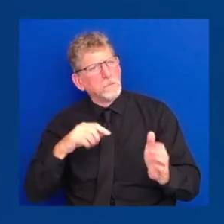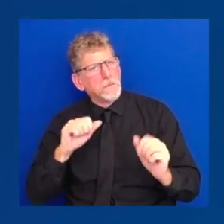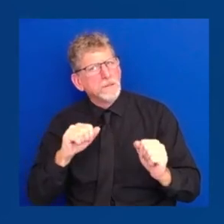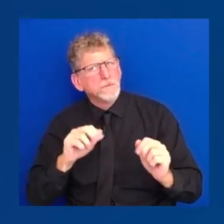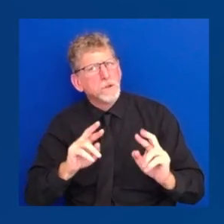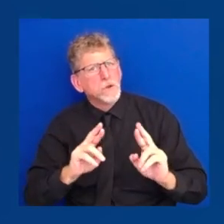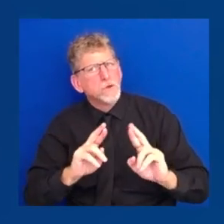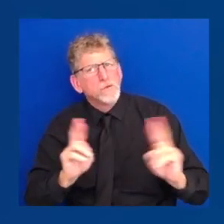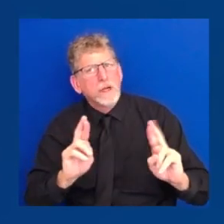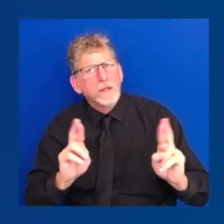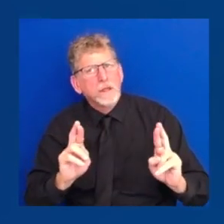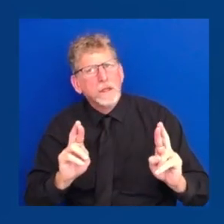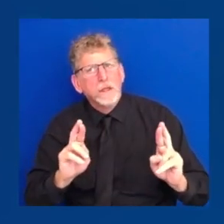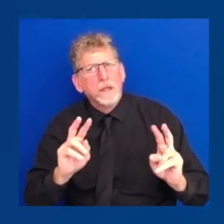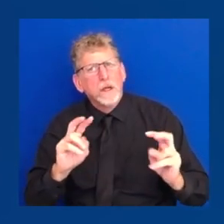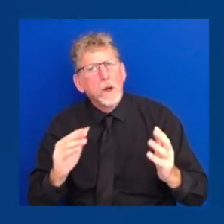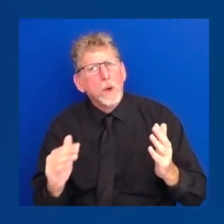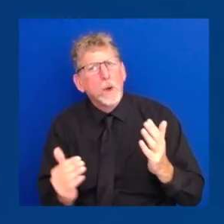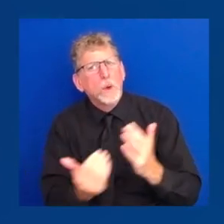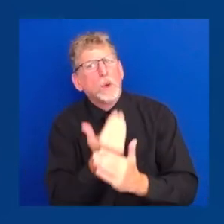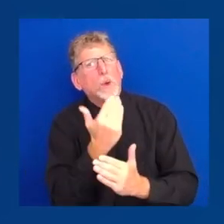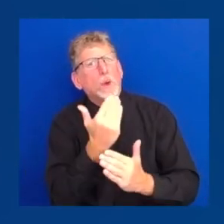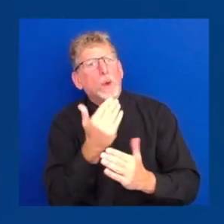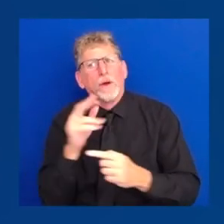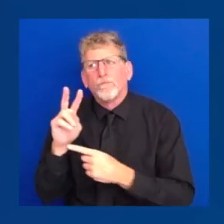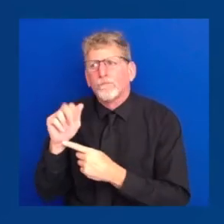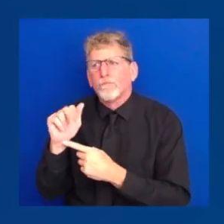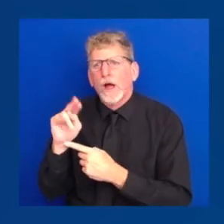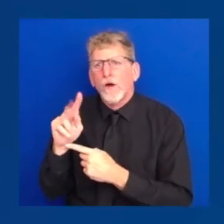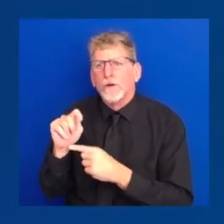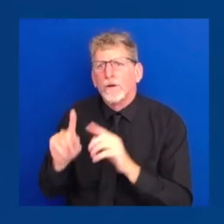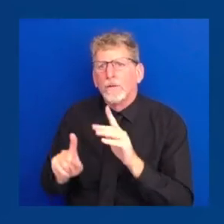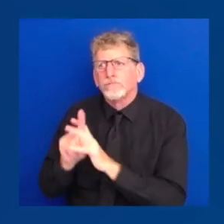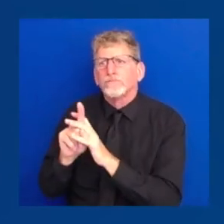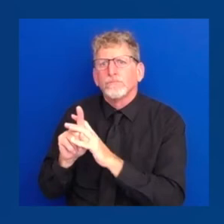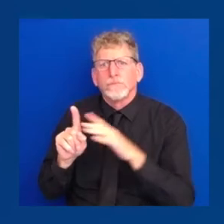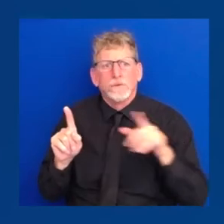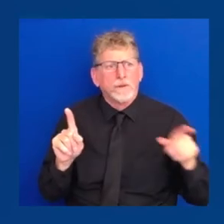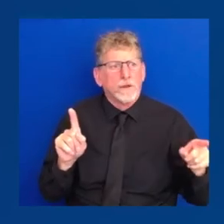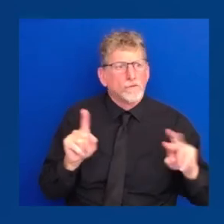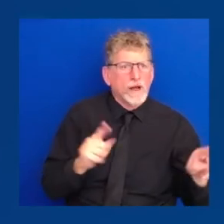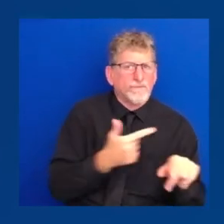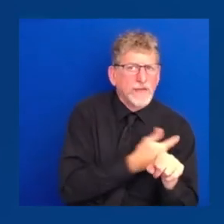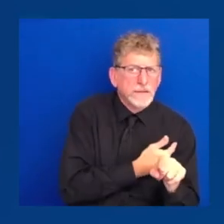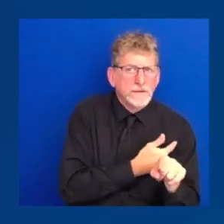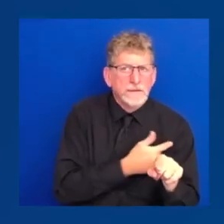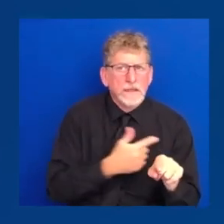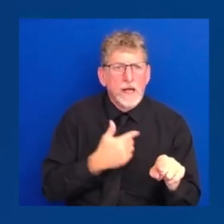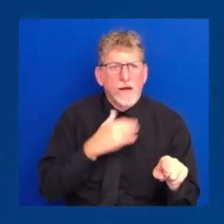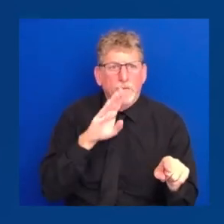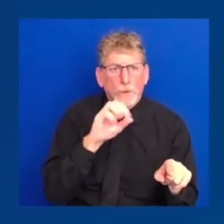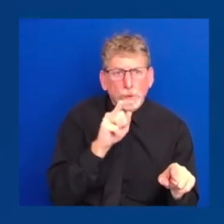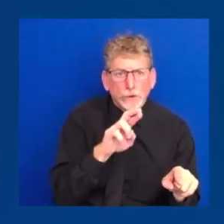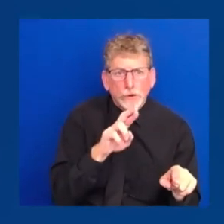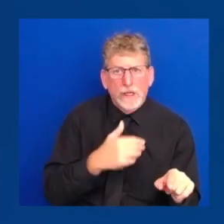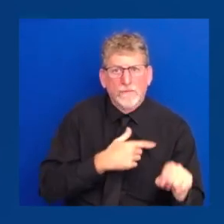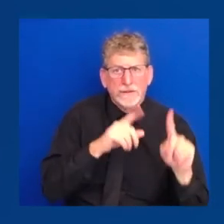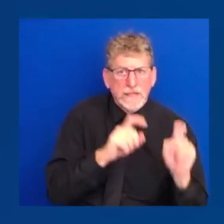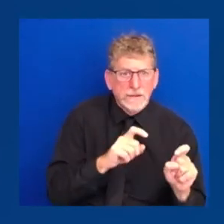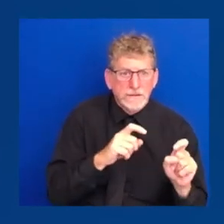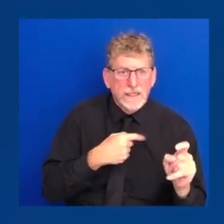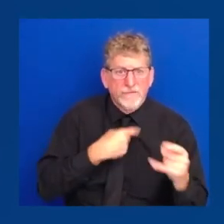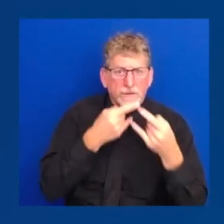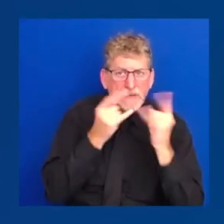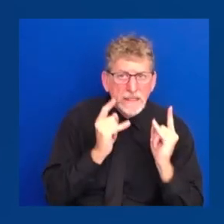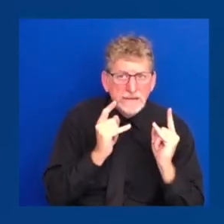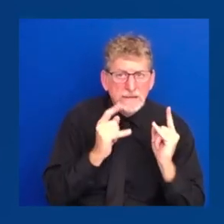regard to vaccines, boosters, testing, good masks, and antivirals. Yeah, I would just add on